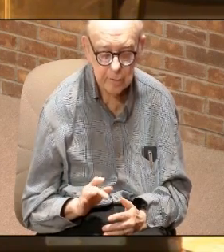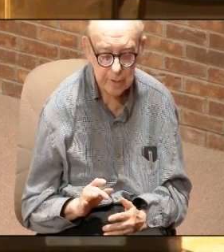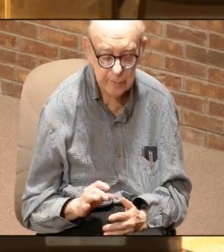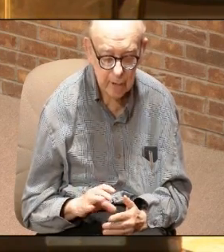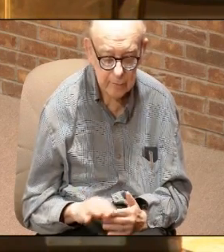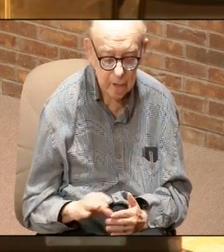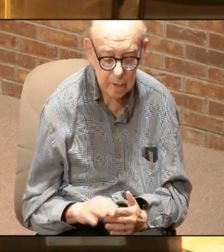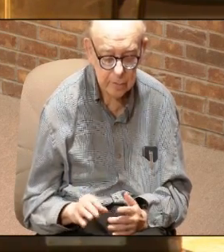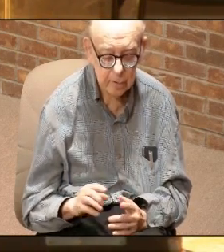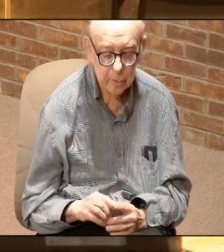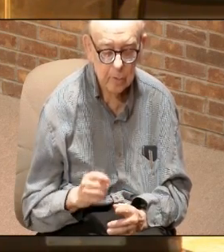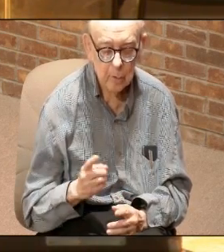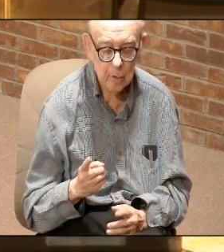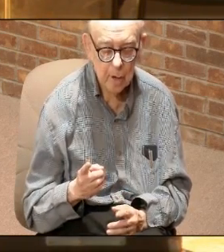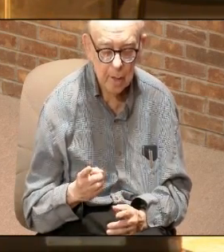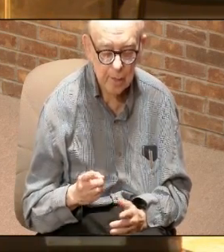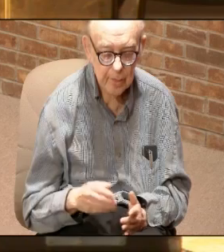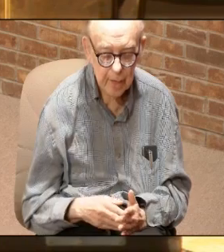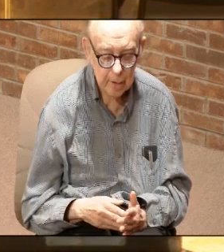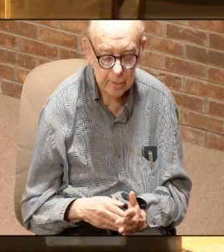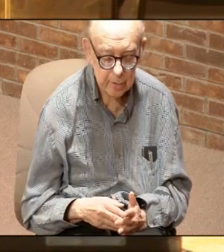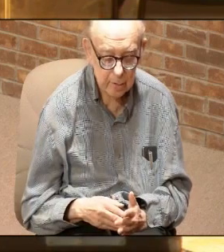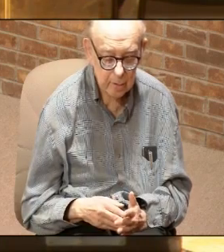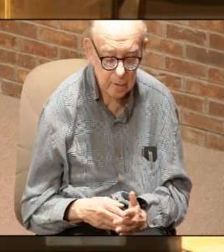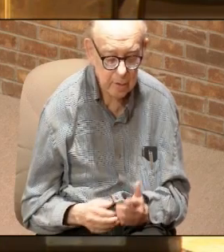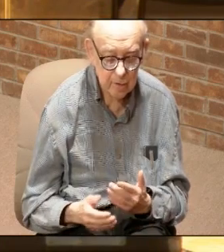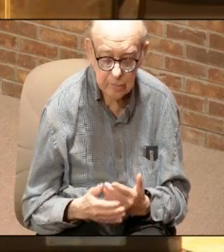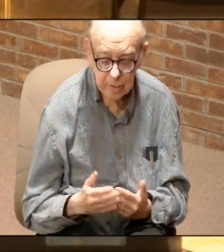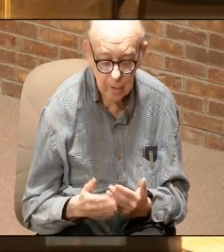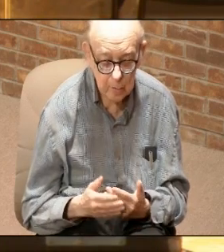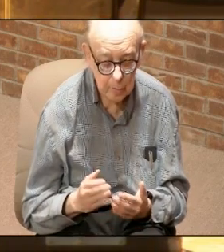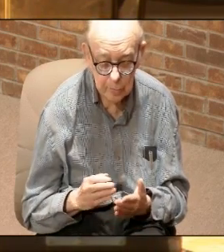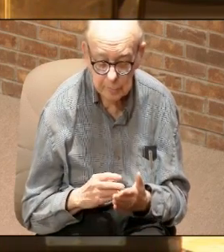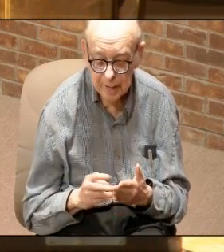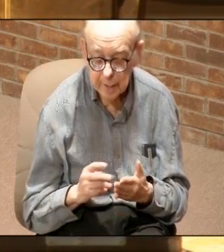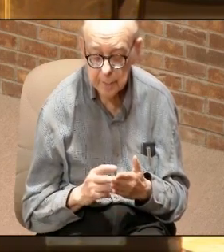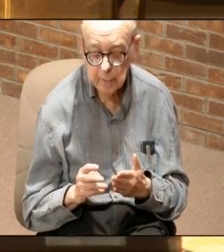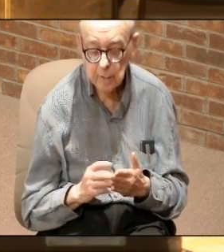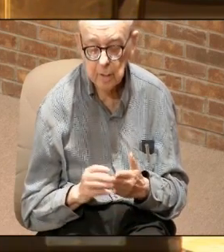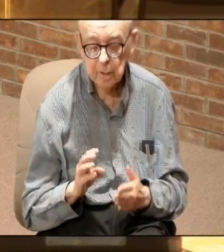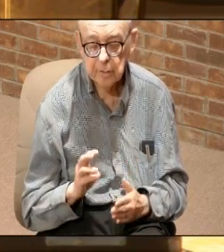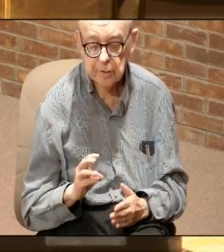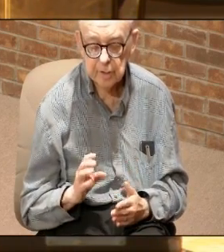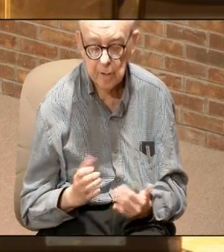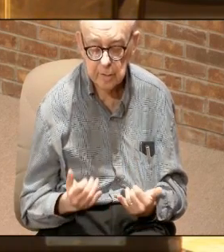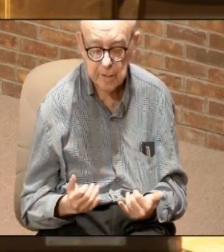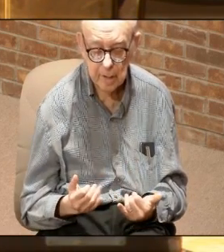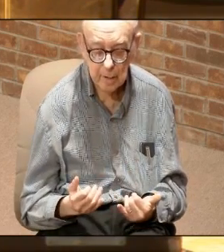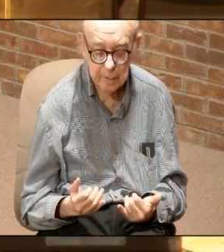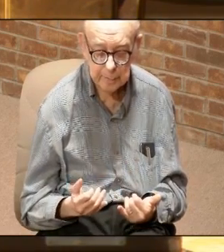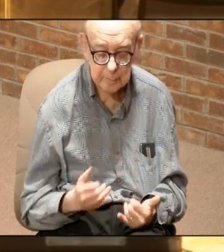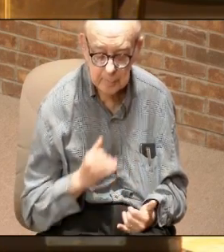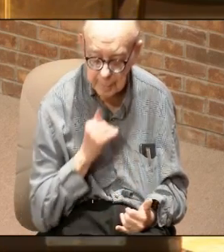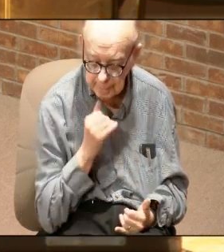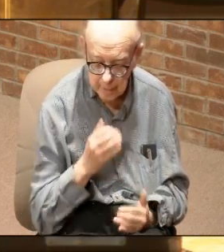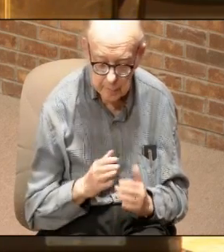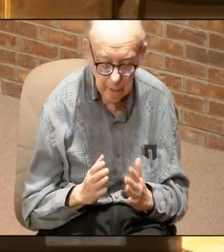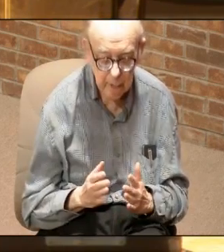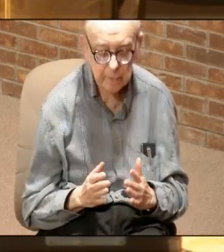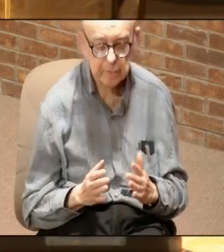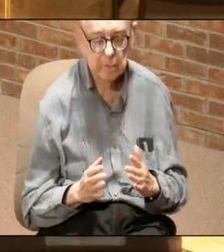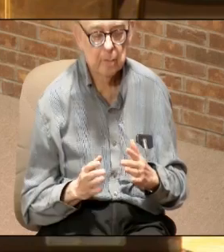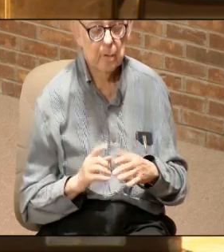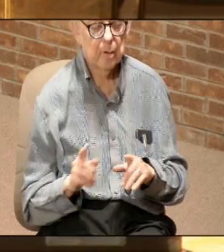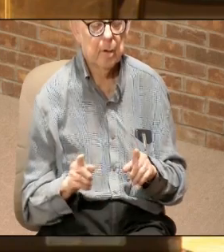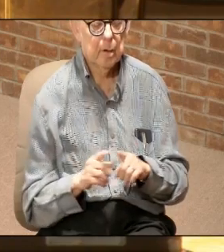$1,100. And just barely making to pay the $625. And she said, not just my house,